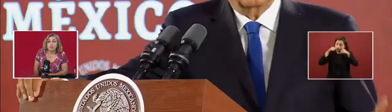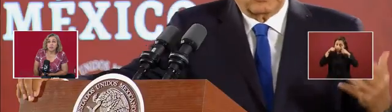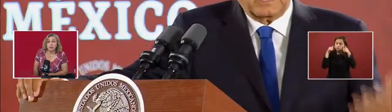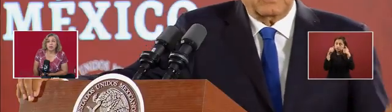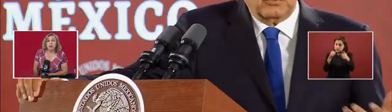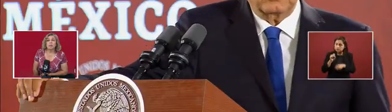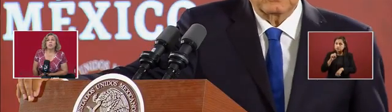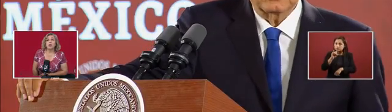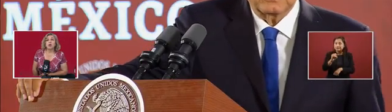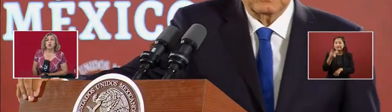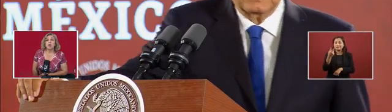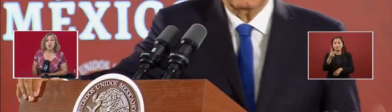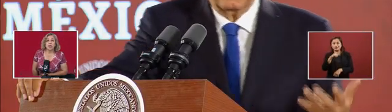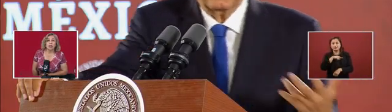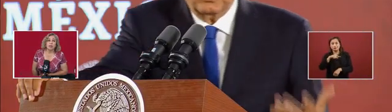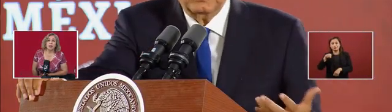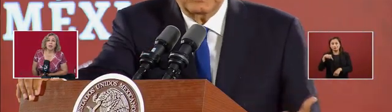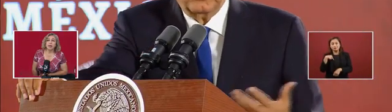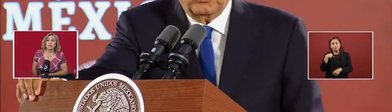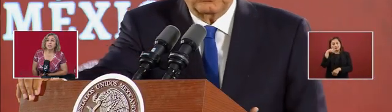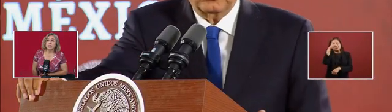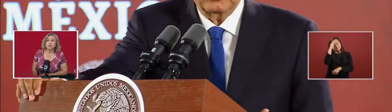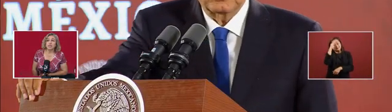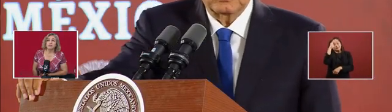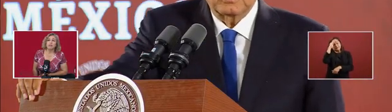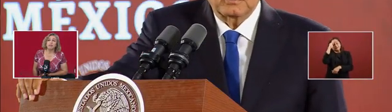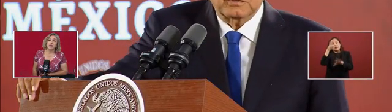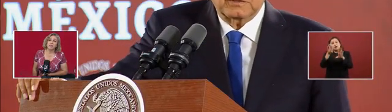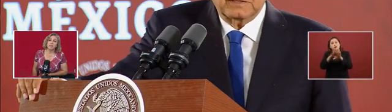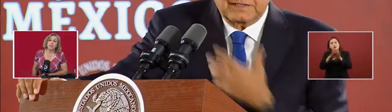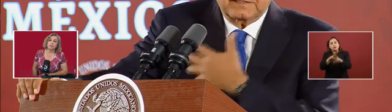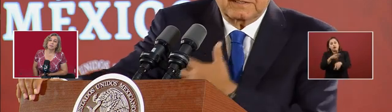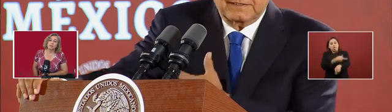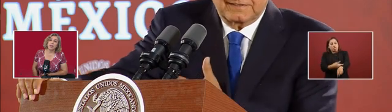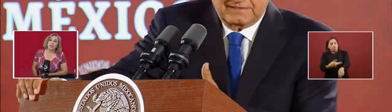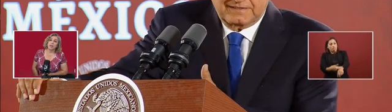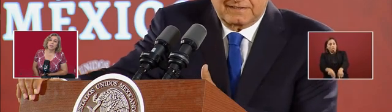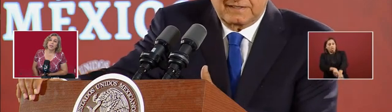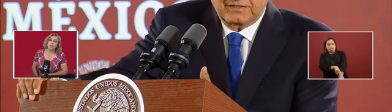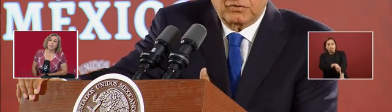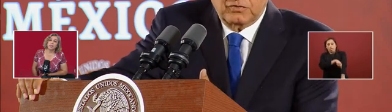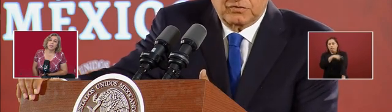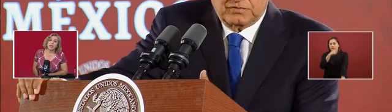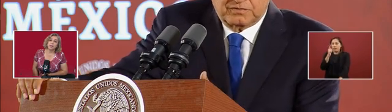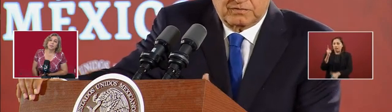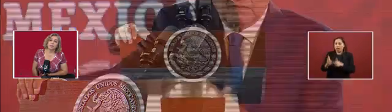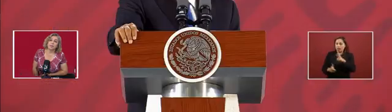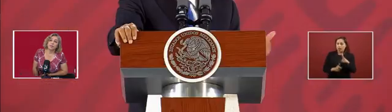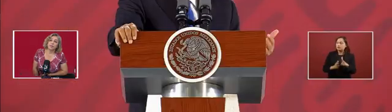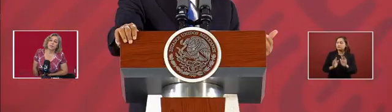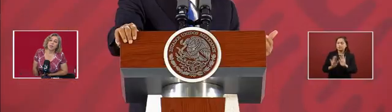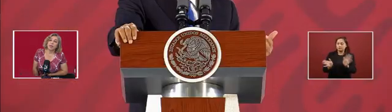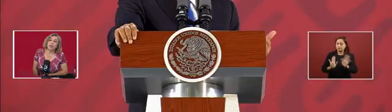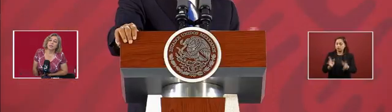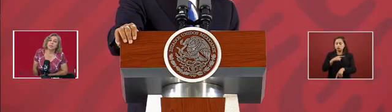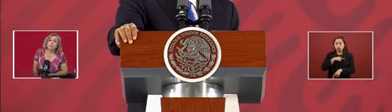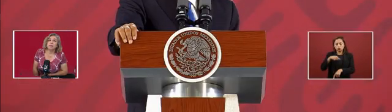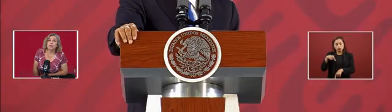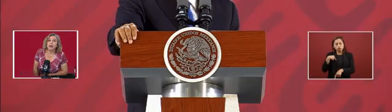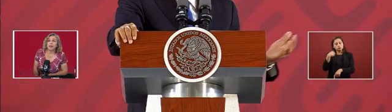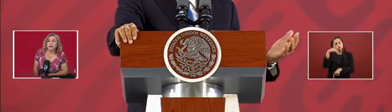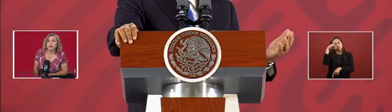words or speak of bureaucracies. It's just stumbling blocks. It's just another